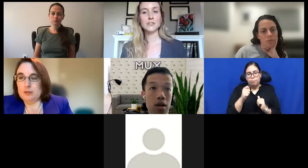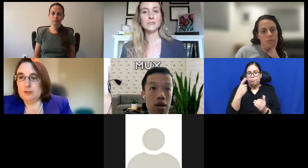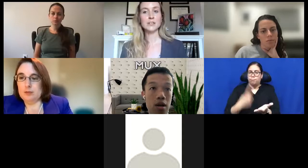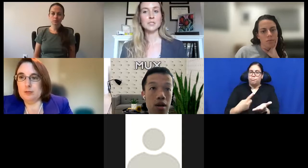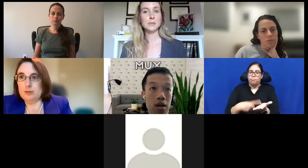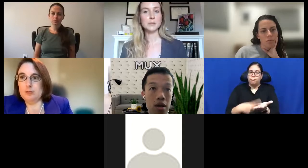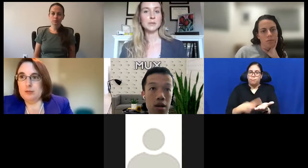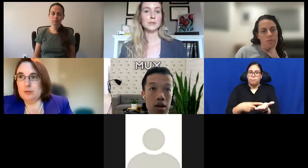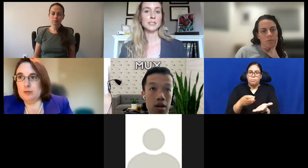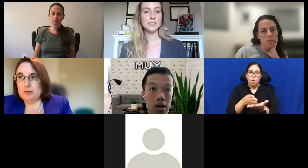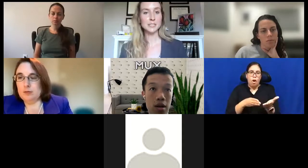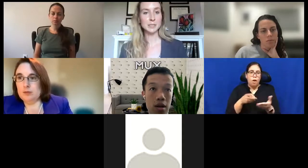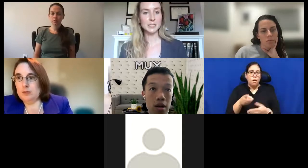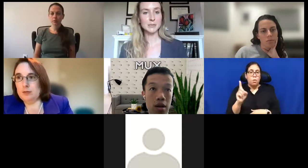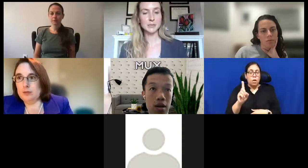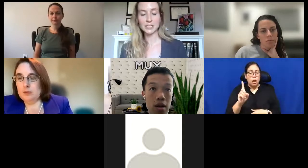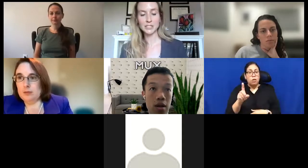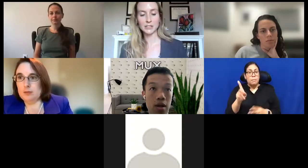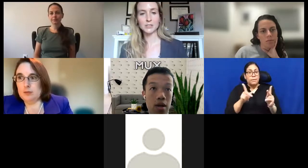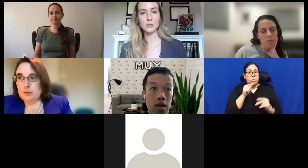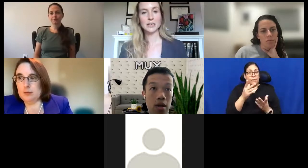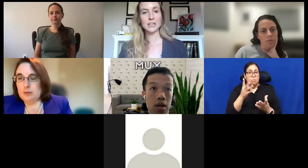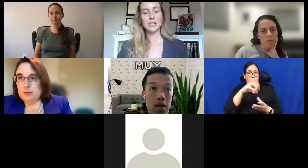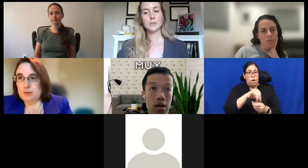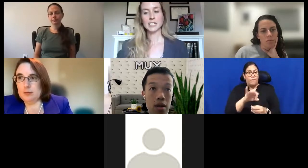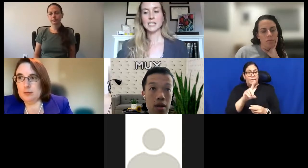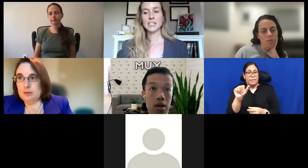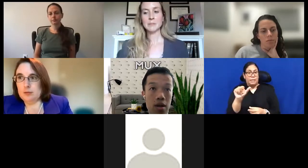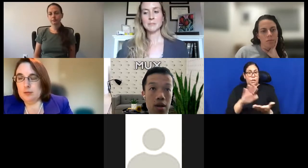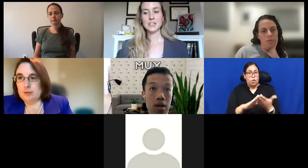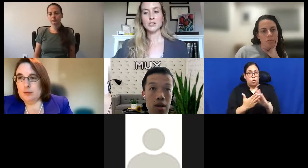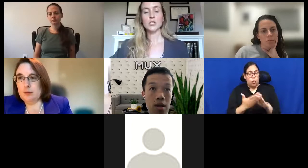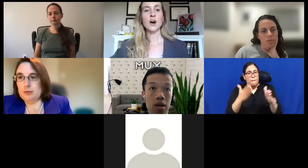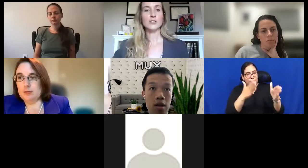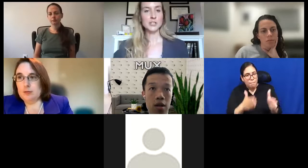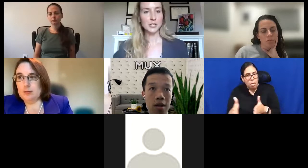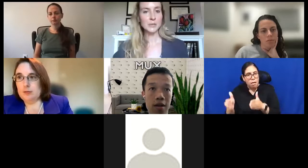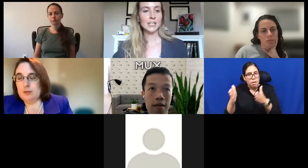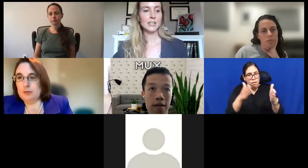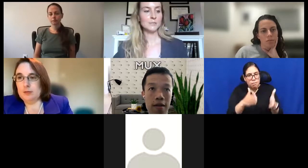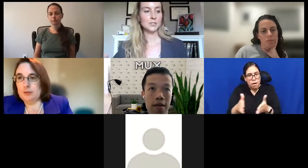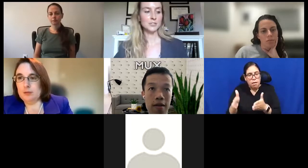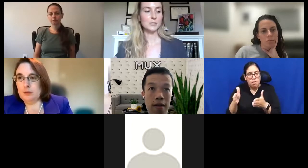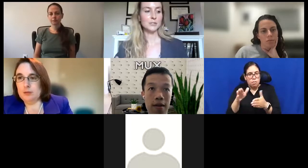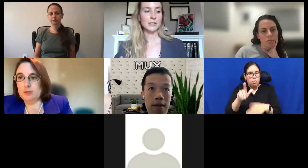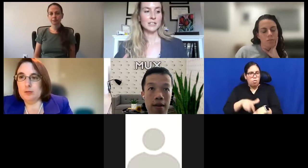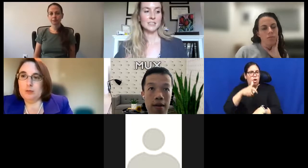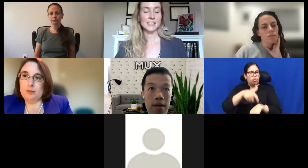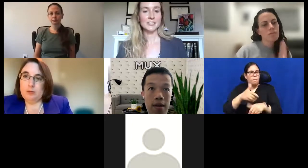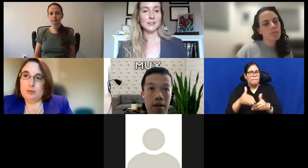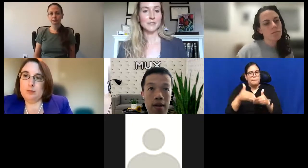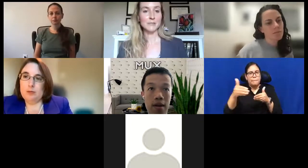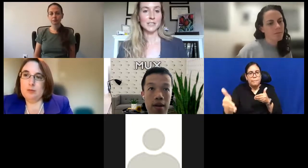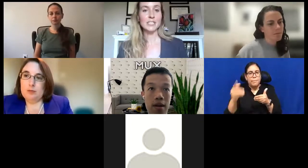a lot of people who are in the disability community are also planning long-term when it comes to